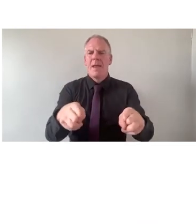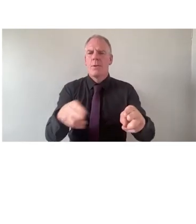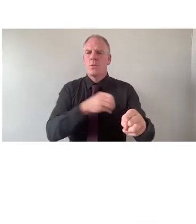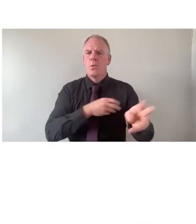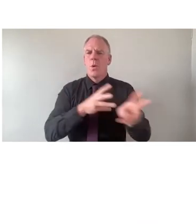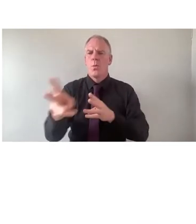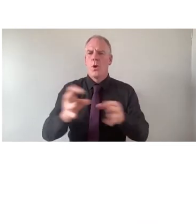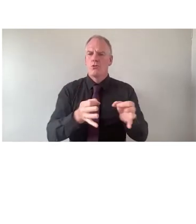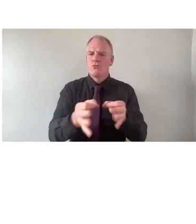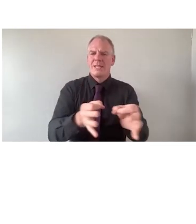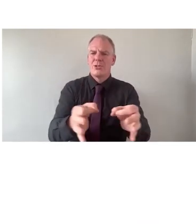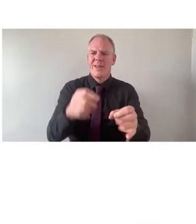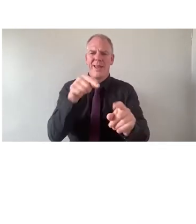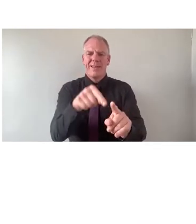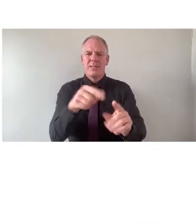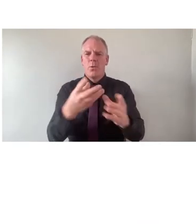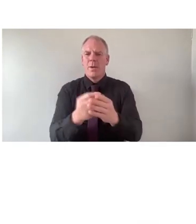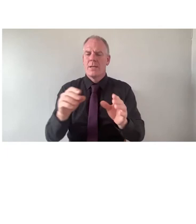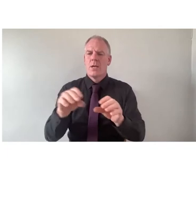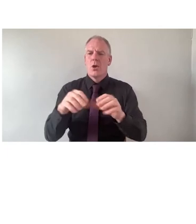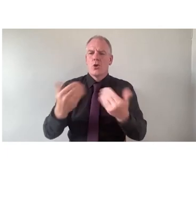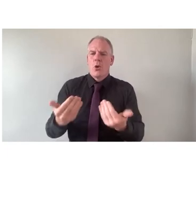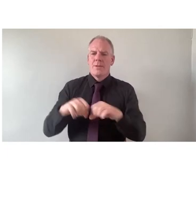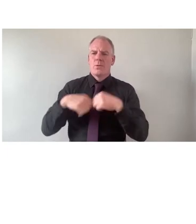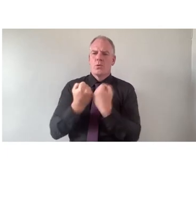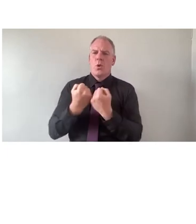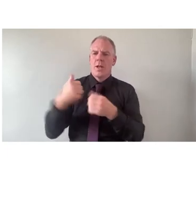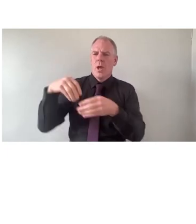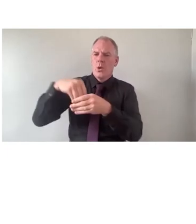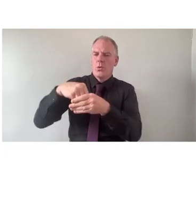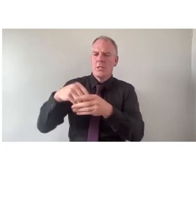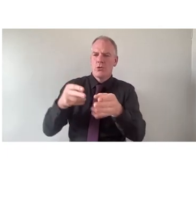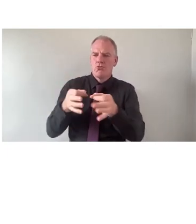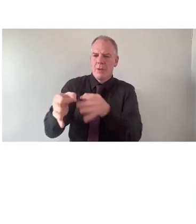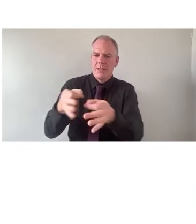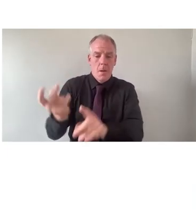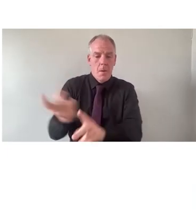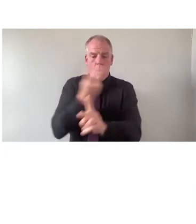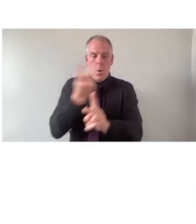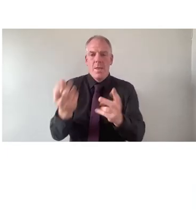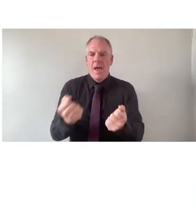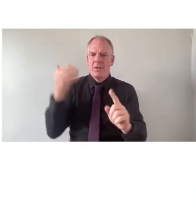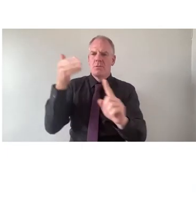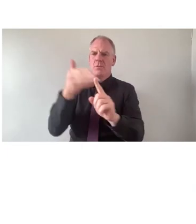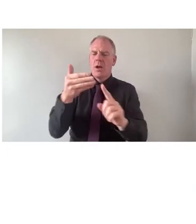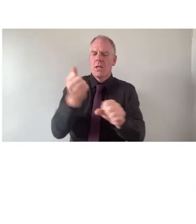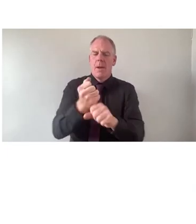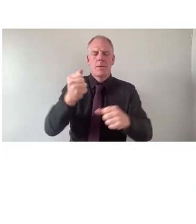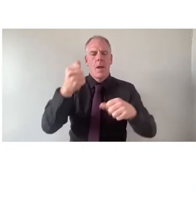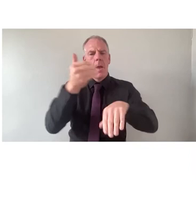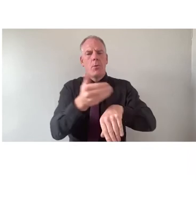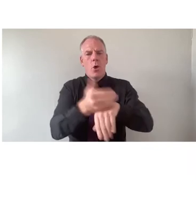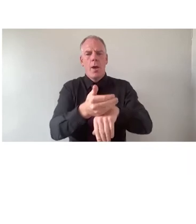strategy and also the current social inclusion strategy have set very specific targets in terms of the employment rate for people with